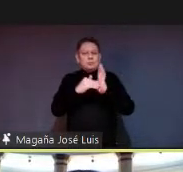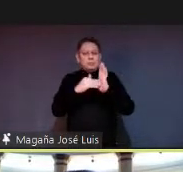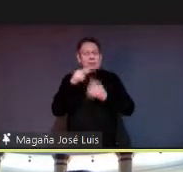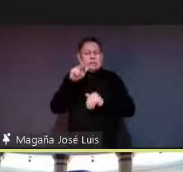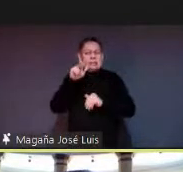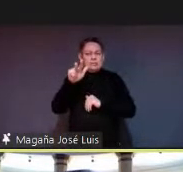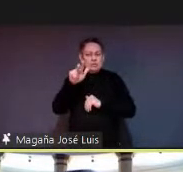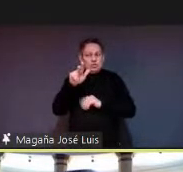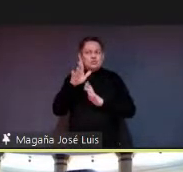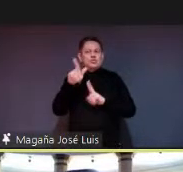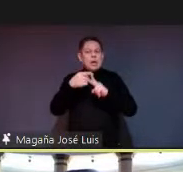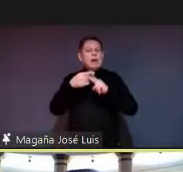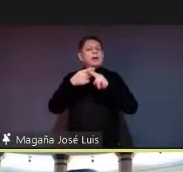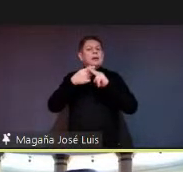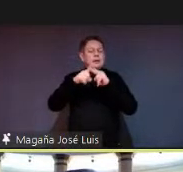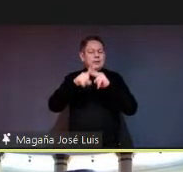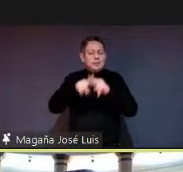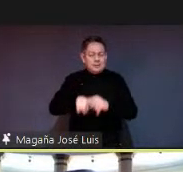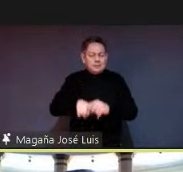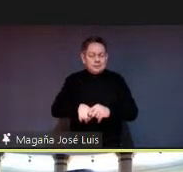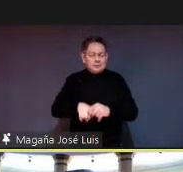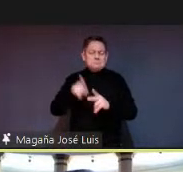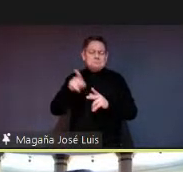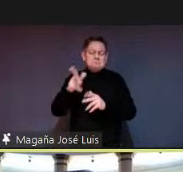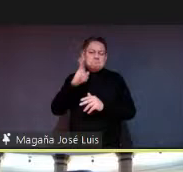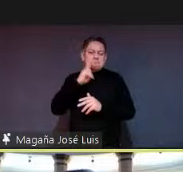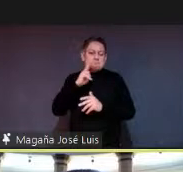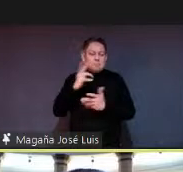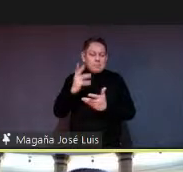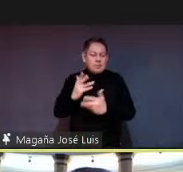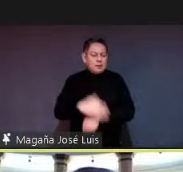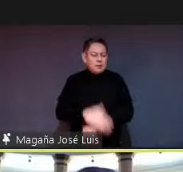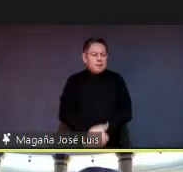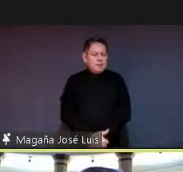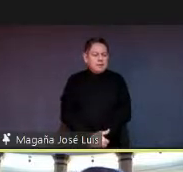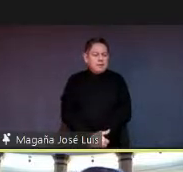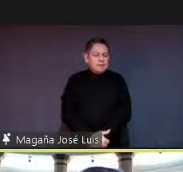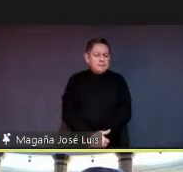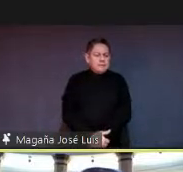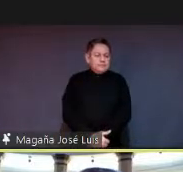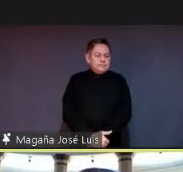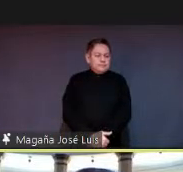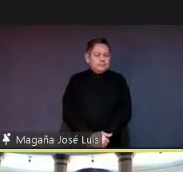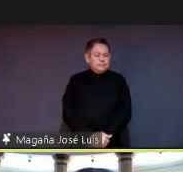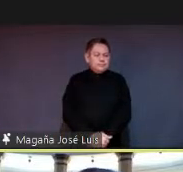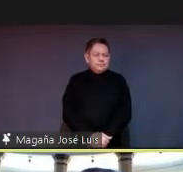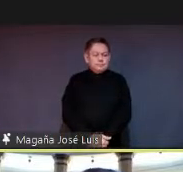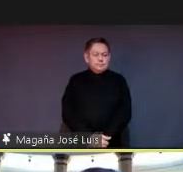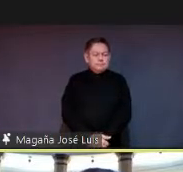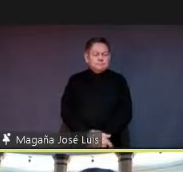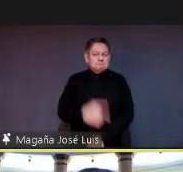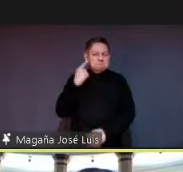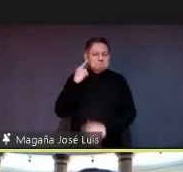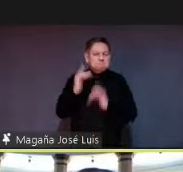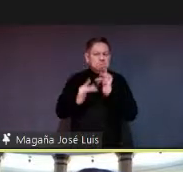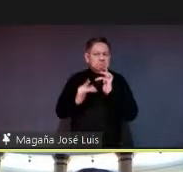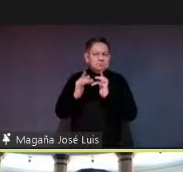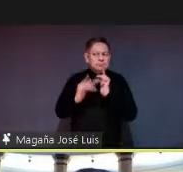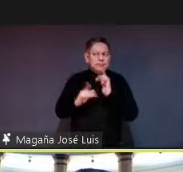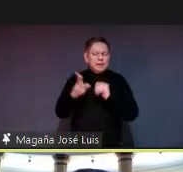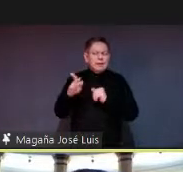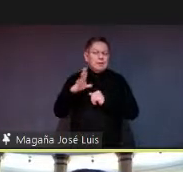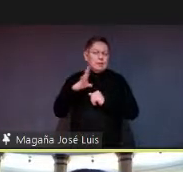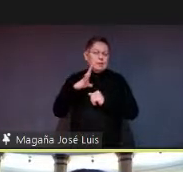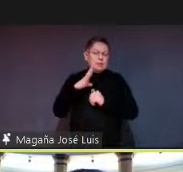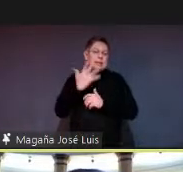prepared our curriculums. The bylaws were issued in 2016, and we started working at that time.